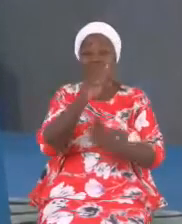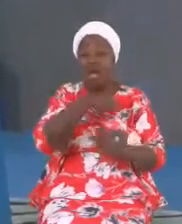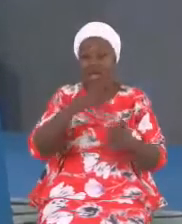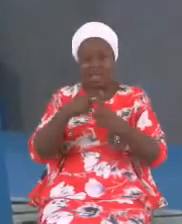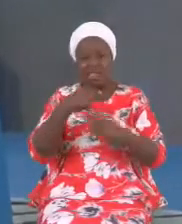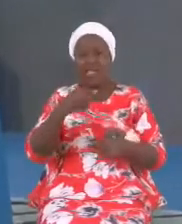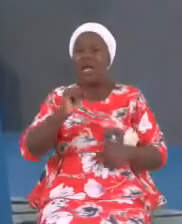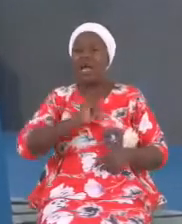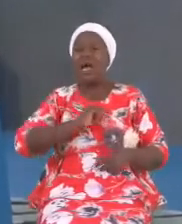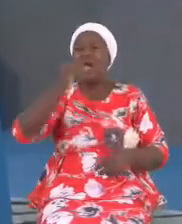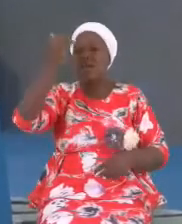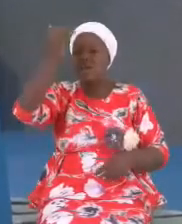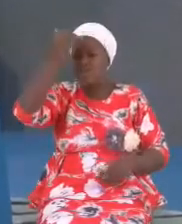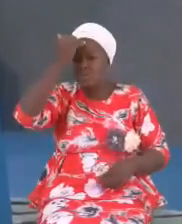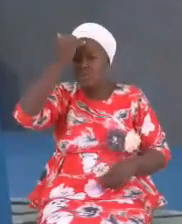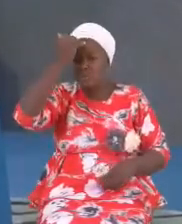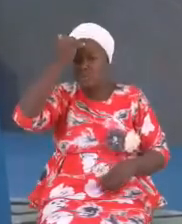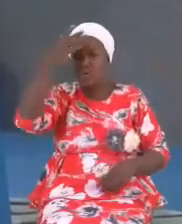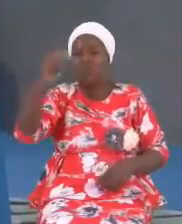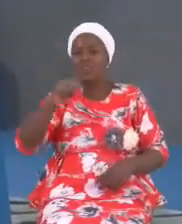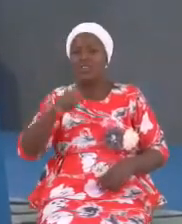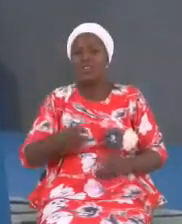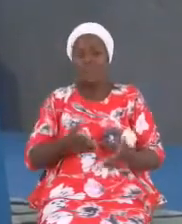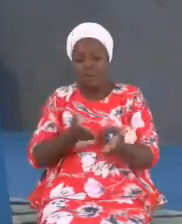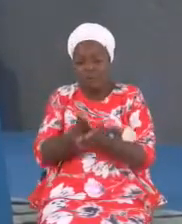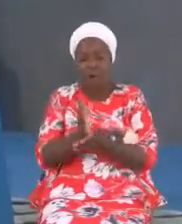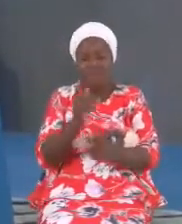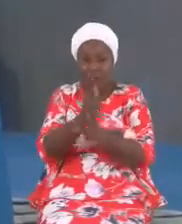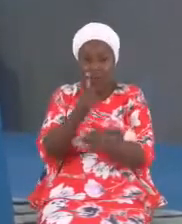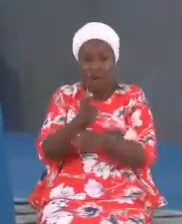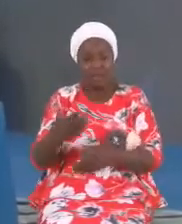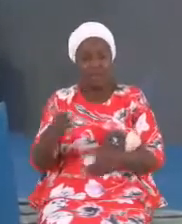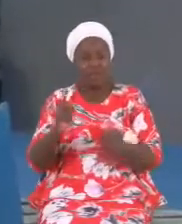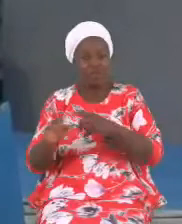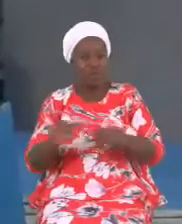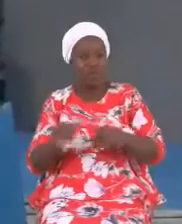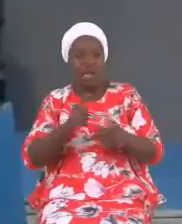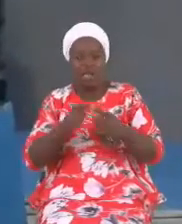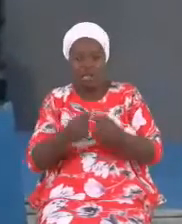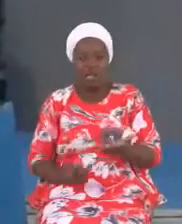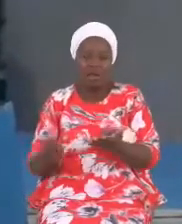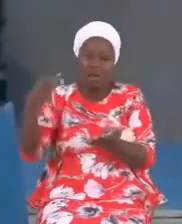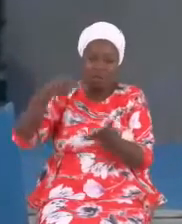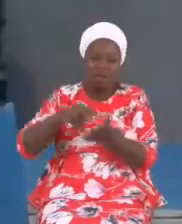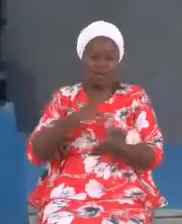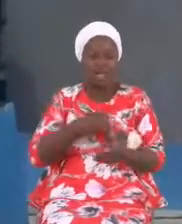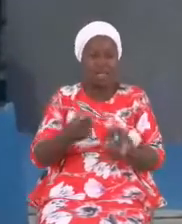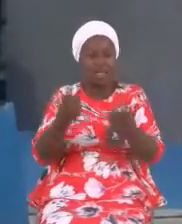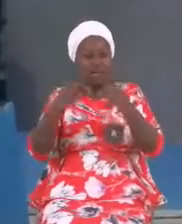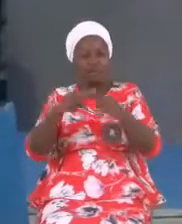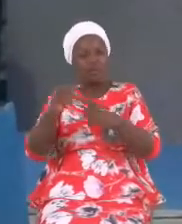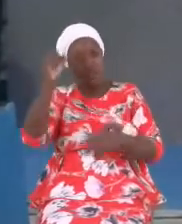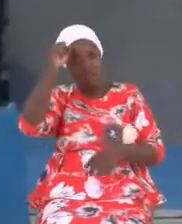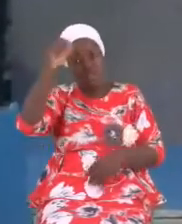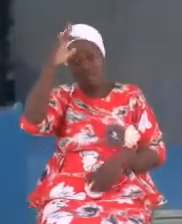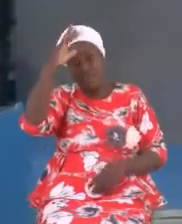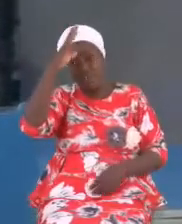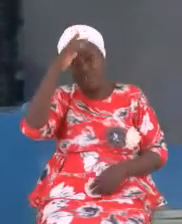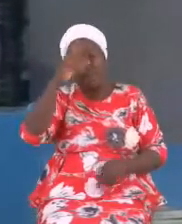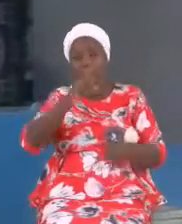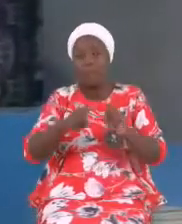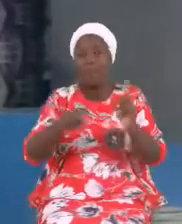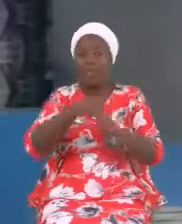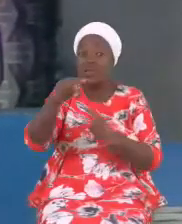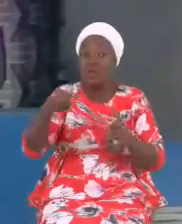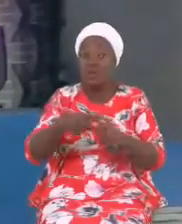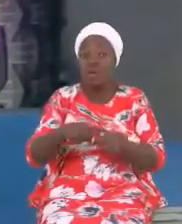the way. I know the right thing to do. And he arose and he came to his father. But when he